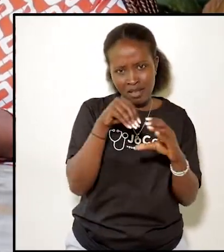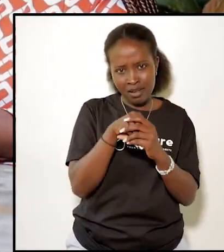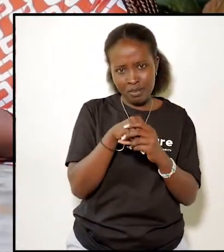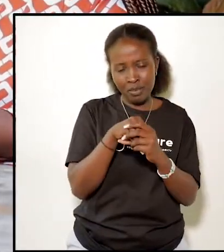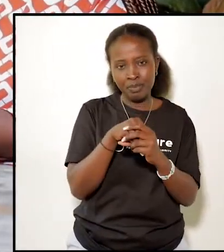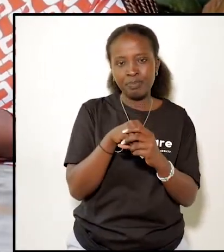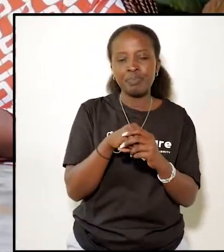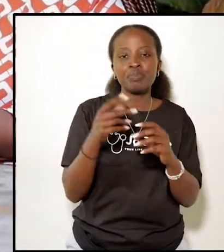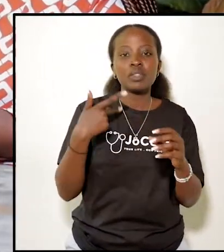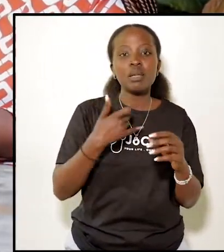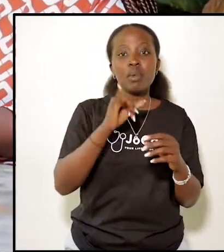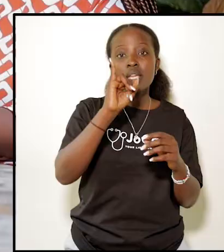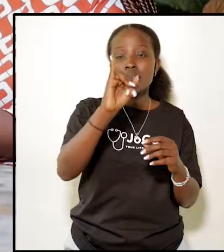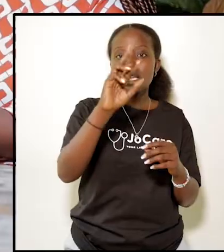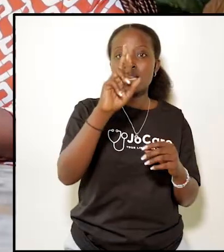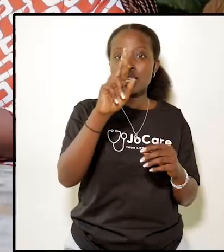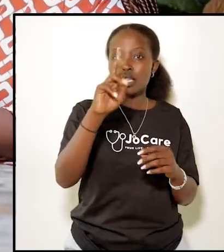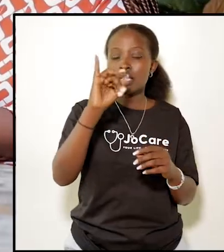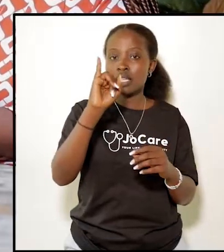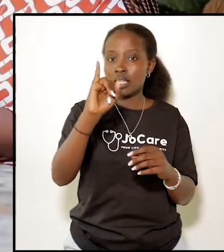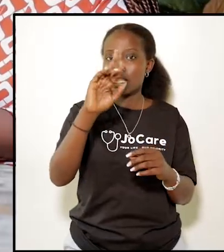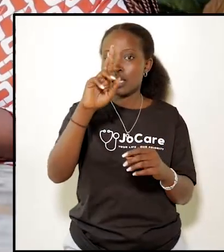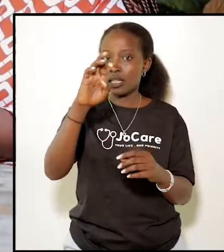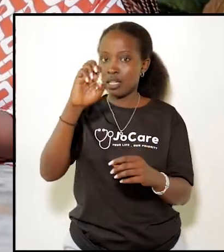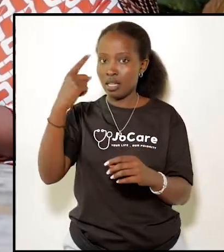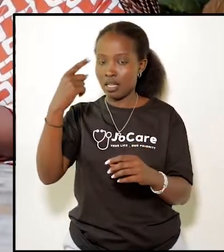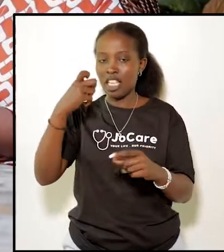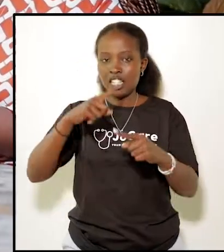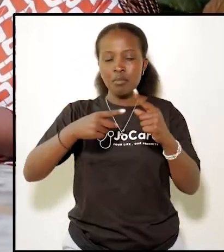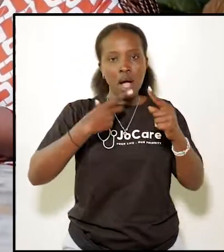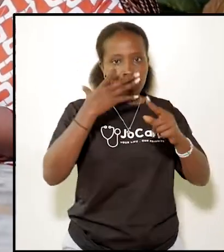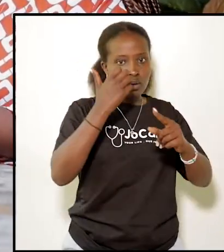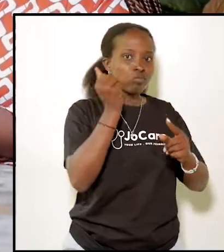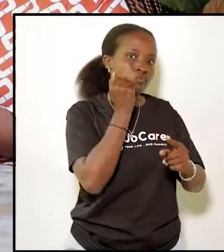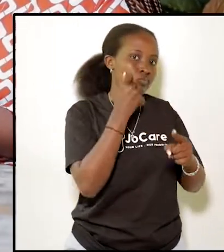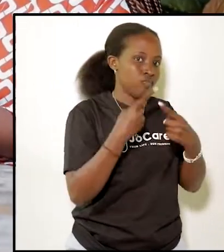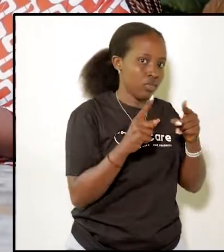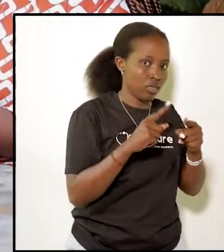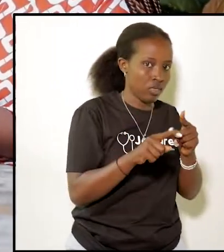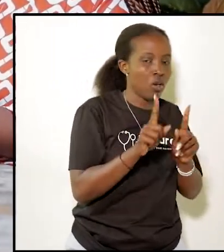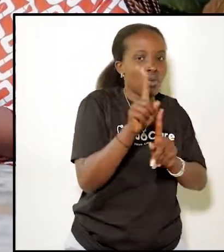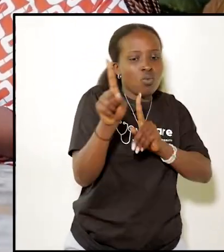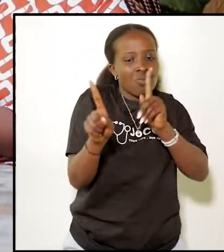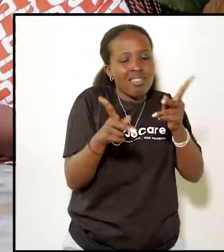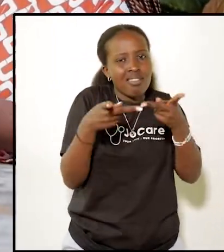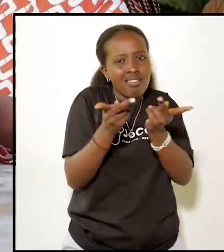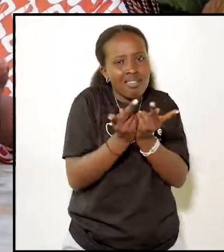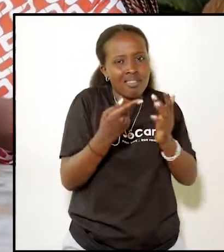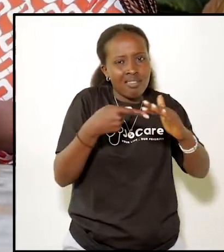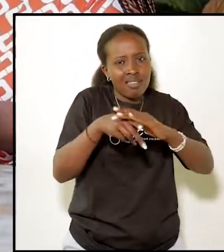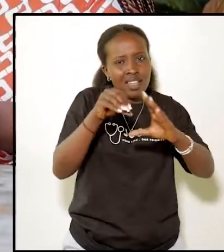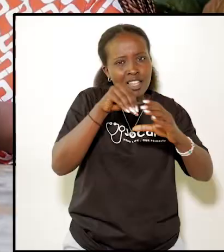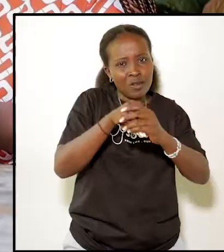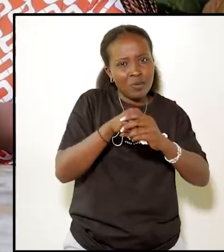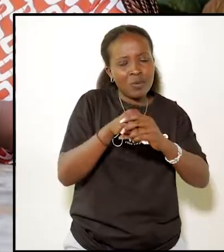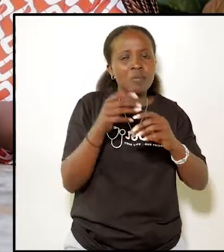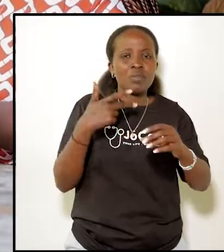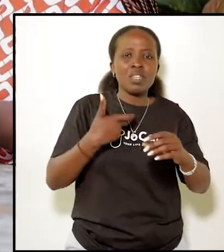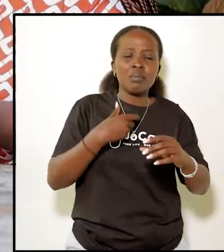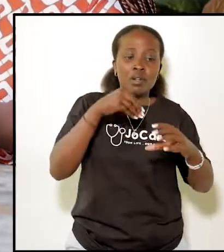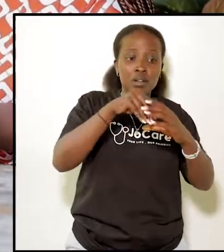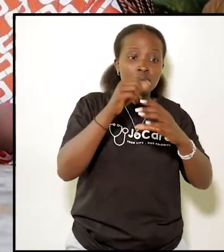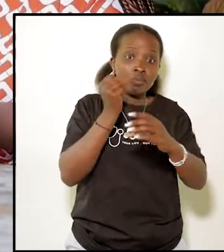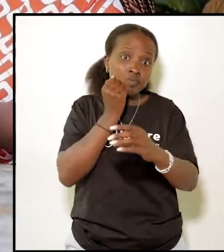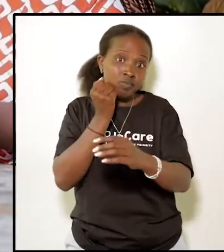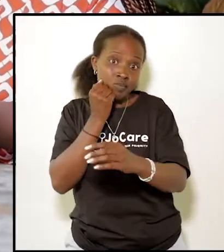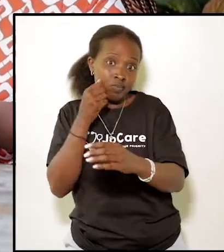of the irregularity is the hormonal imbalance, where we have, because we have seen that